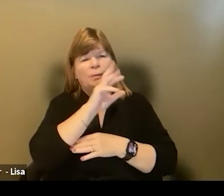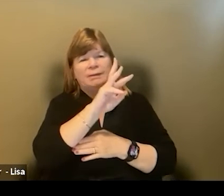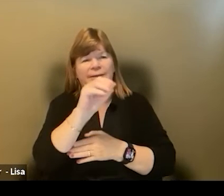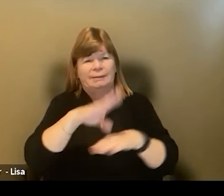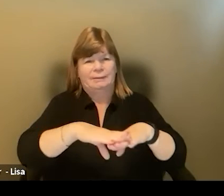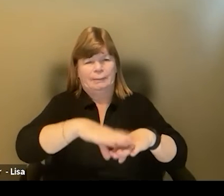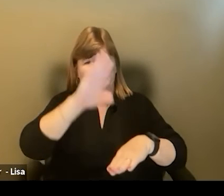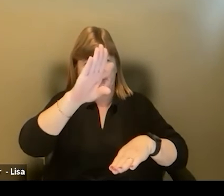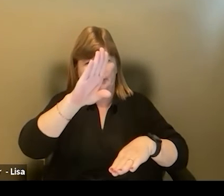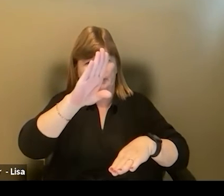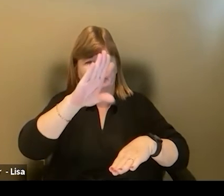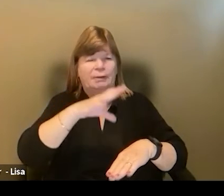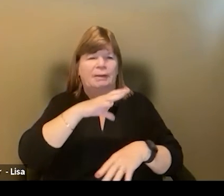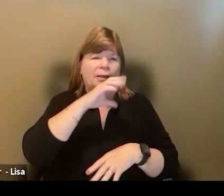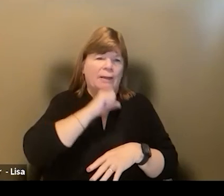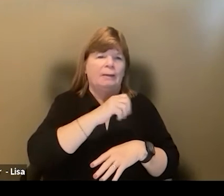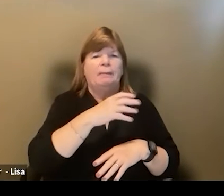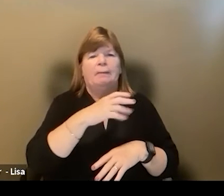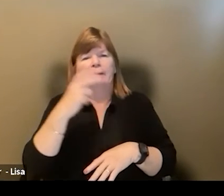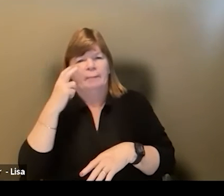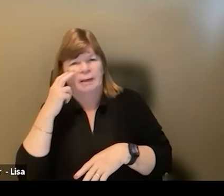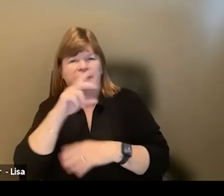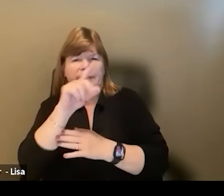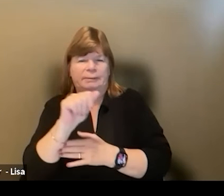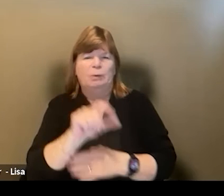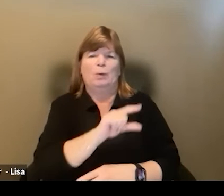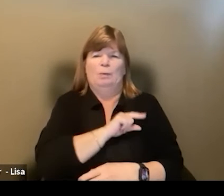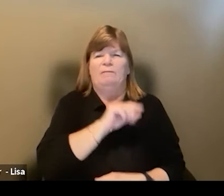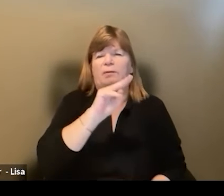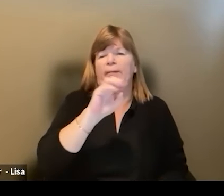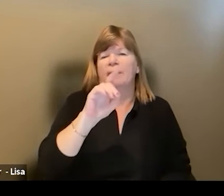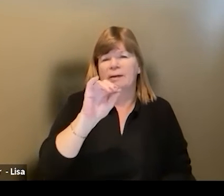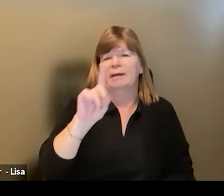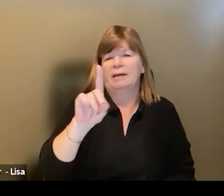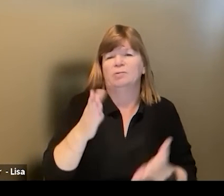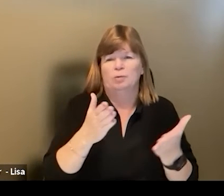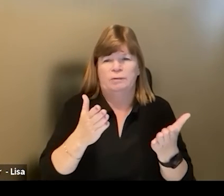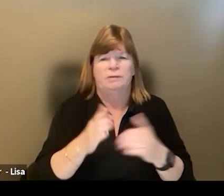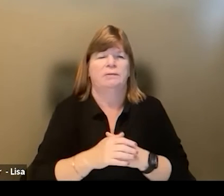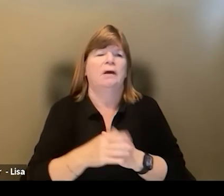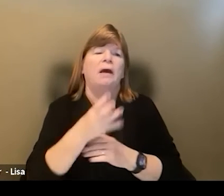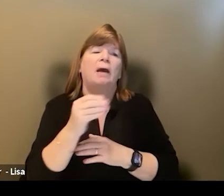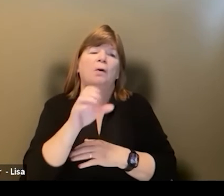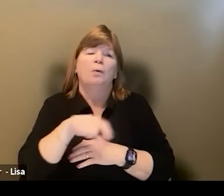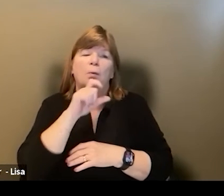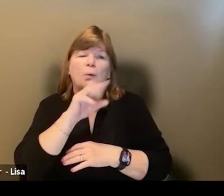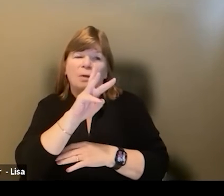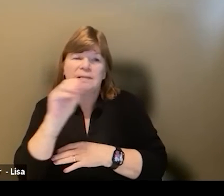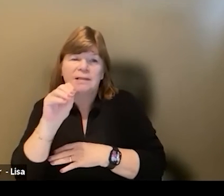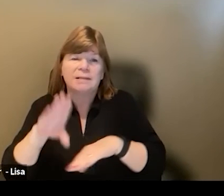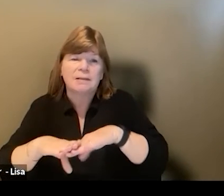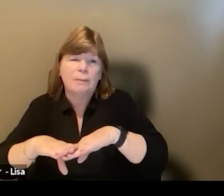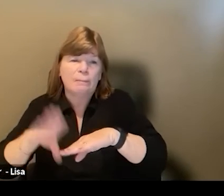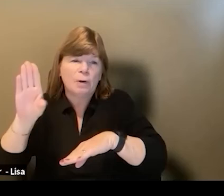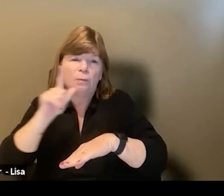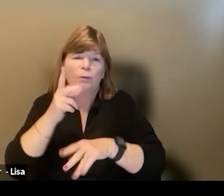and over, who are age, blind, and disabled, and qualify for Medicaid services, and those age 60 and